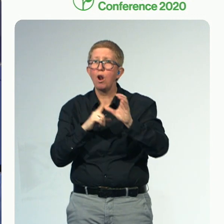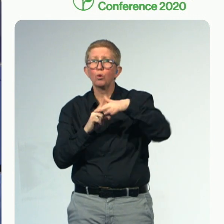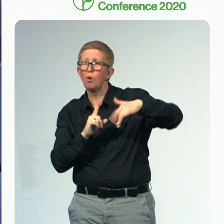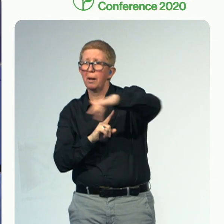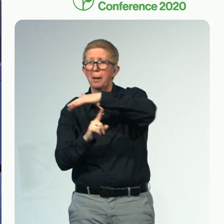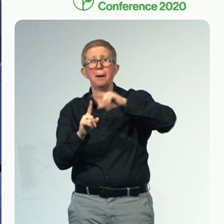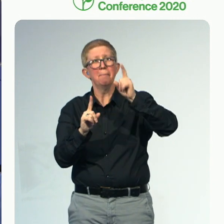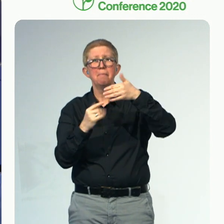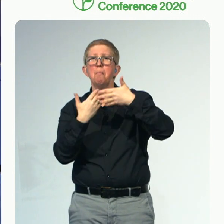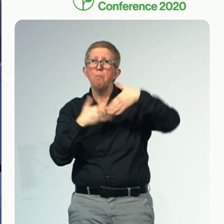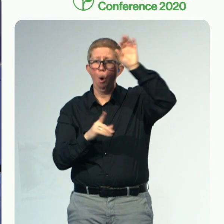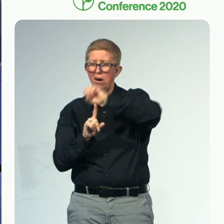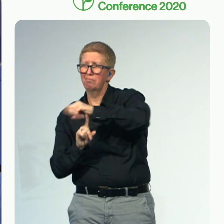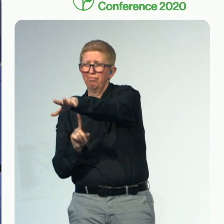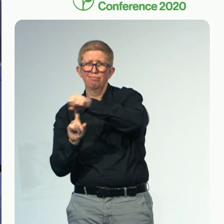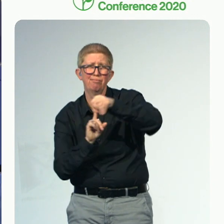famous last words.